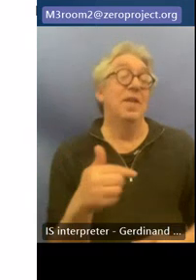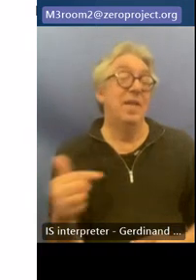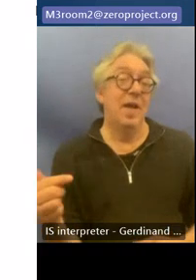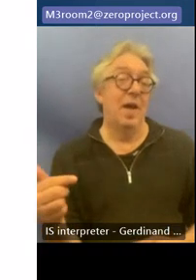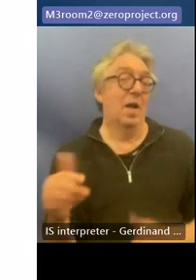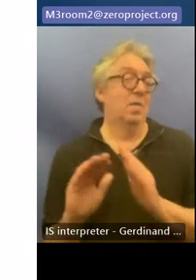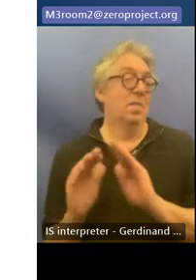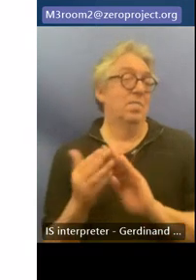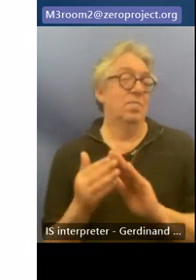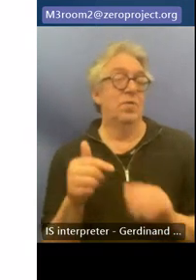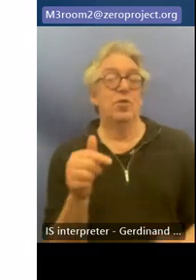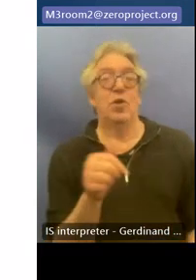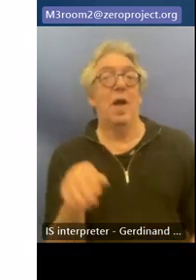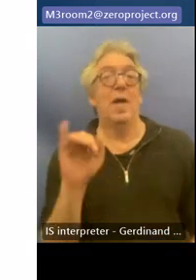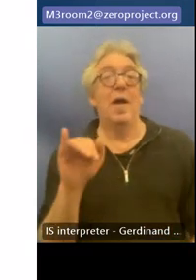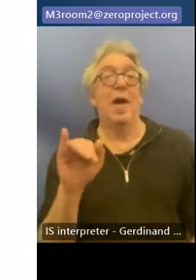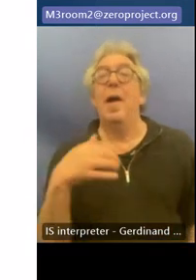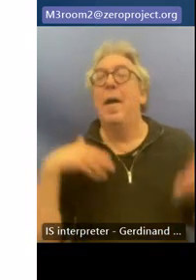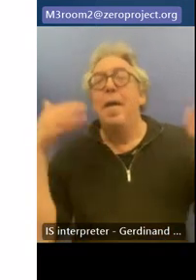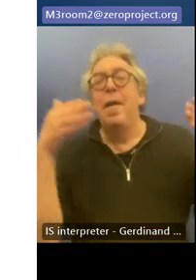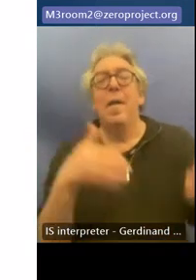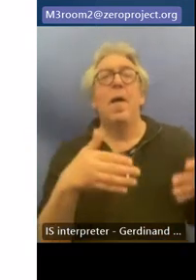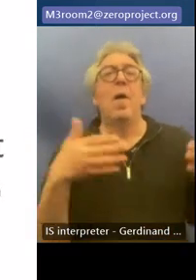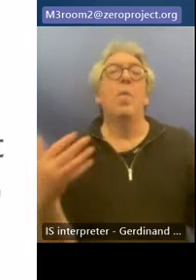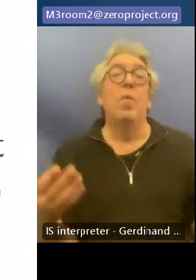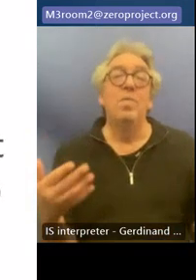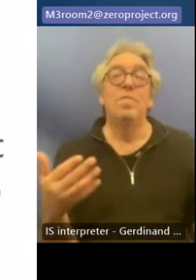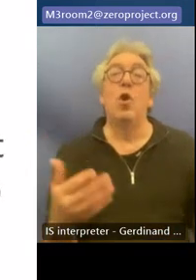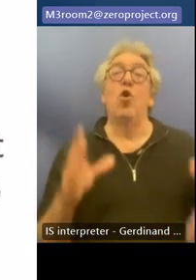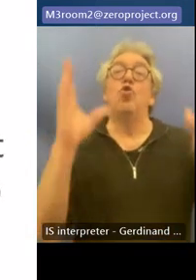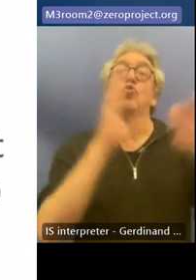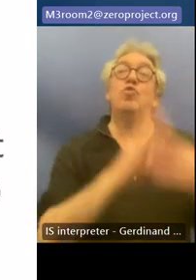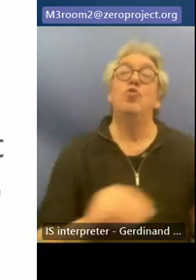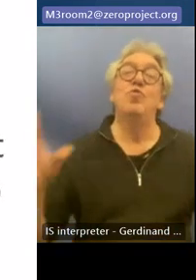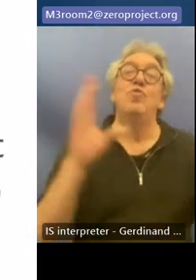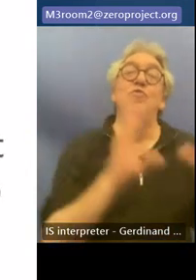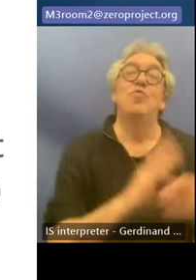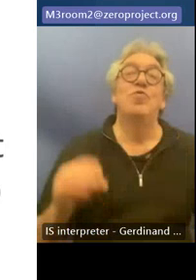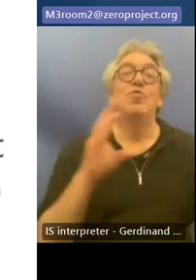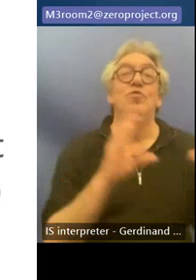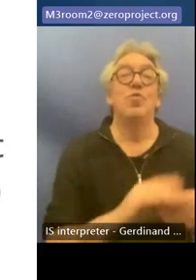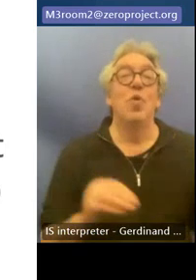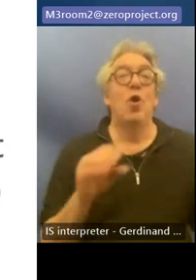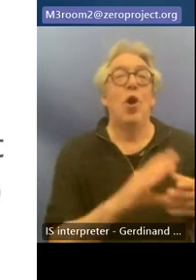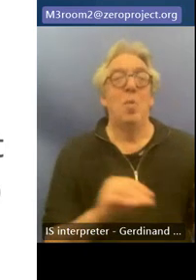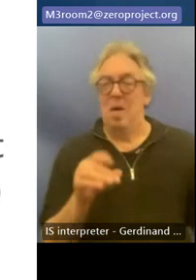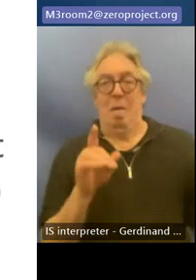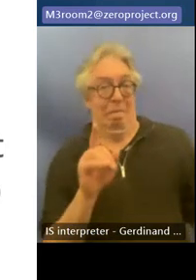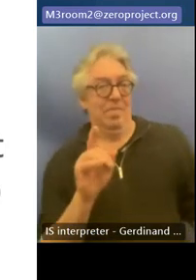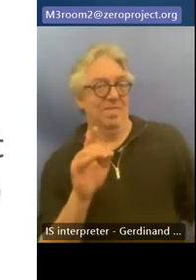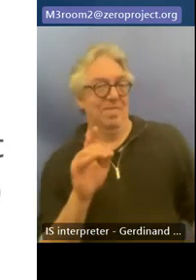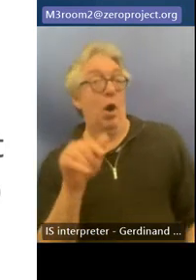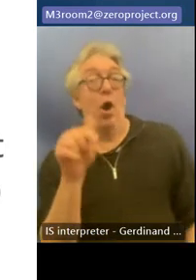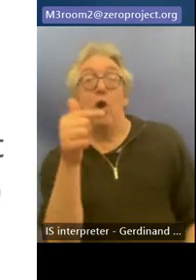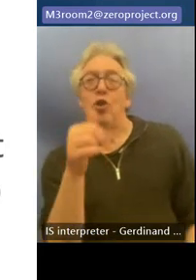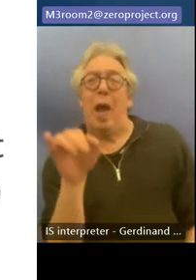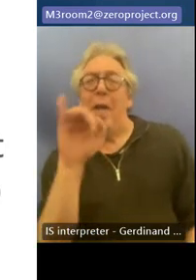power of storytelling and technology for social change. So a bit about TAI, what is TAI? So we are a